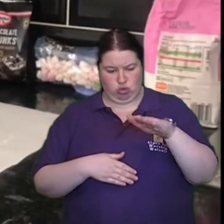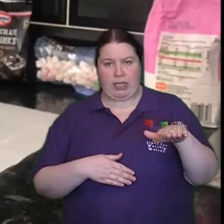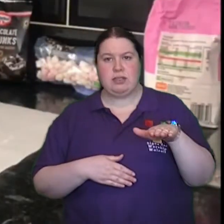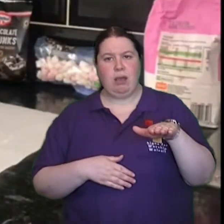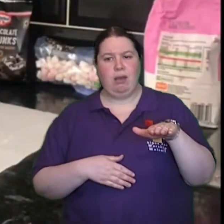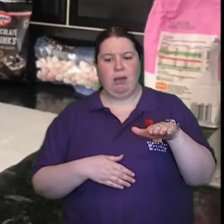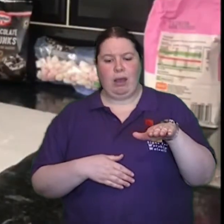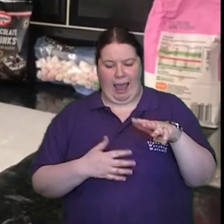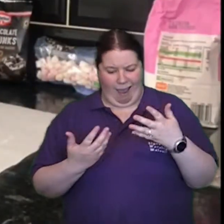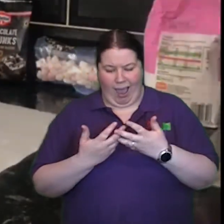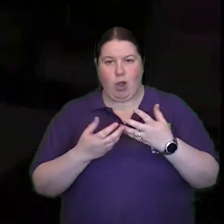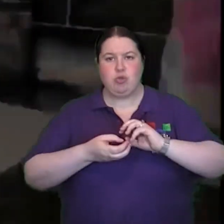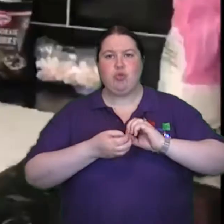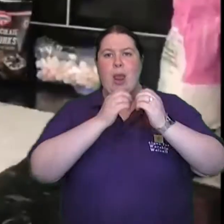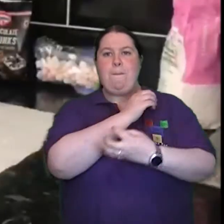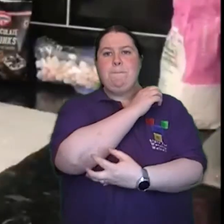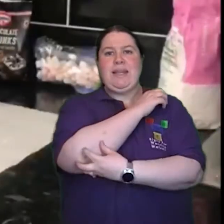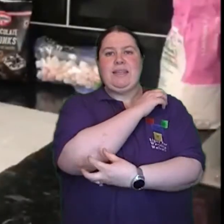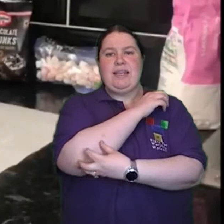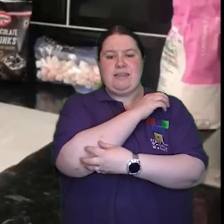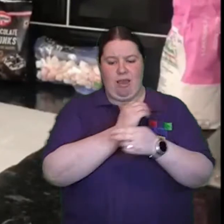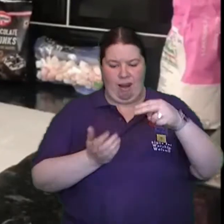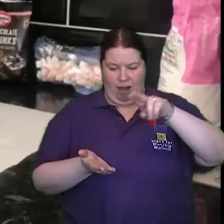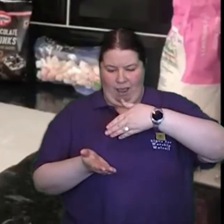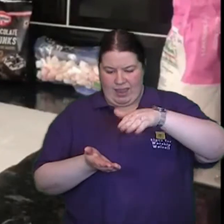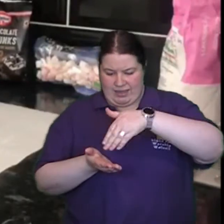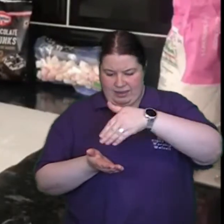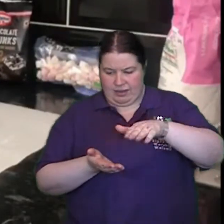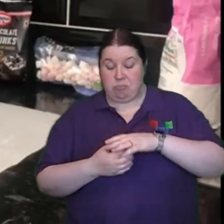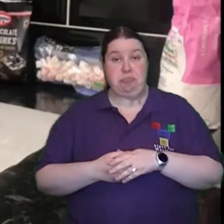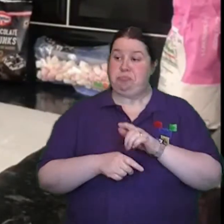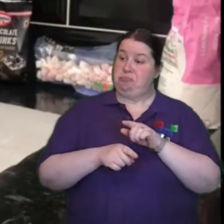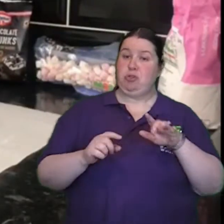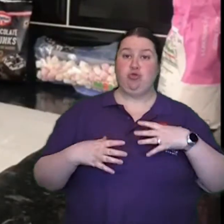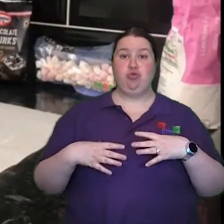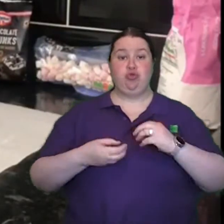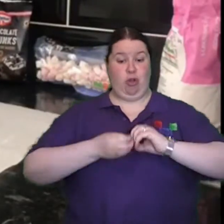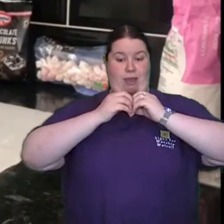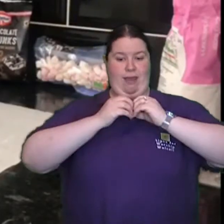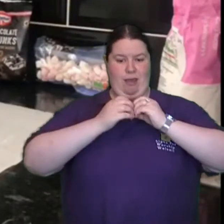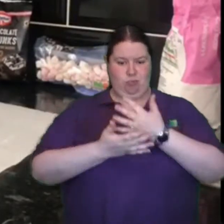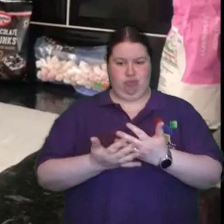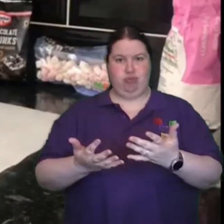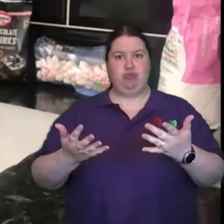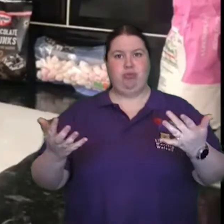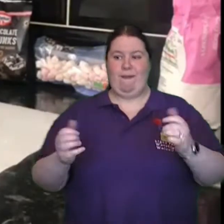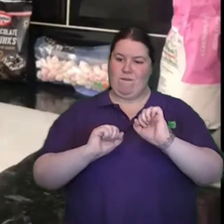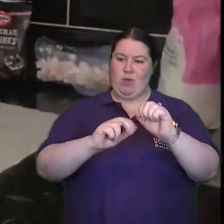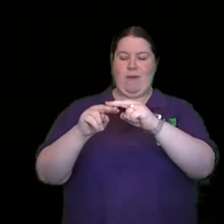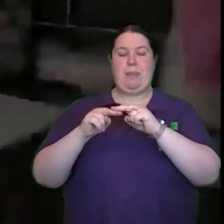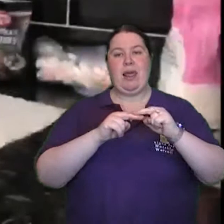This week in the children's section, we are looking at making and icing biscuits. You could even make a feast for your household.